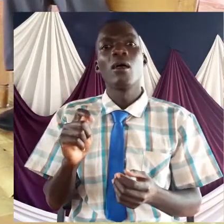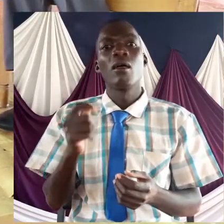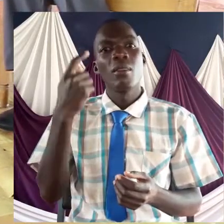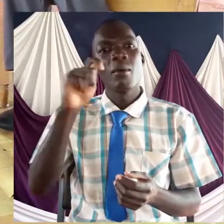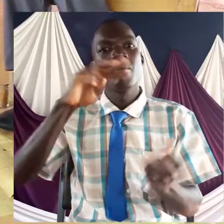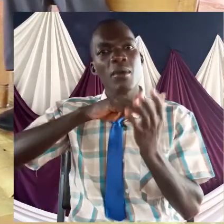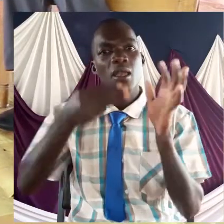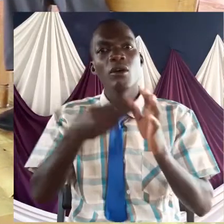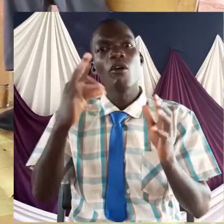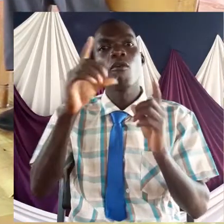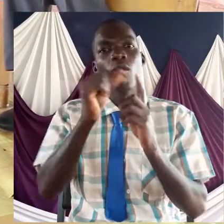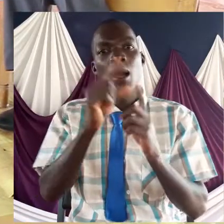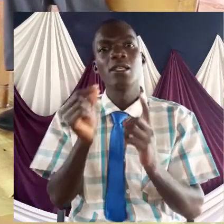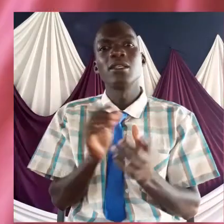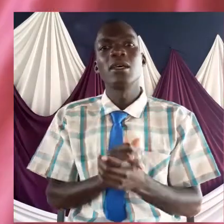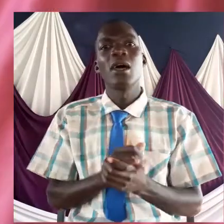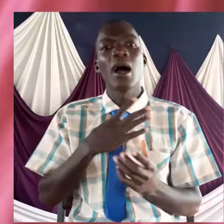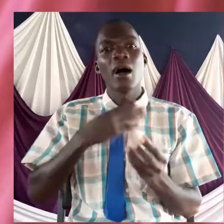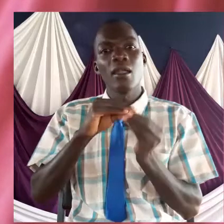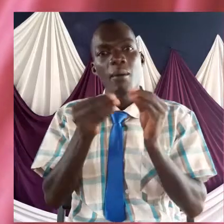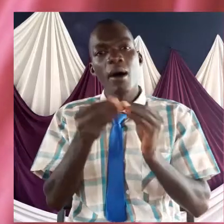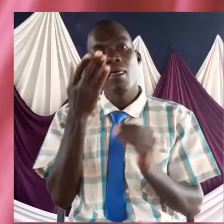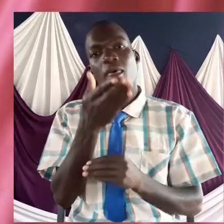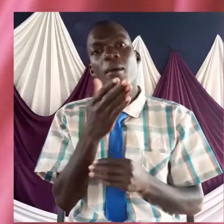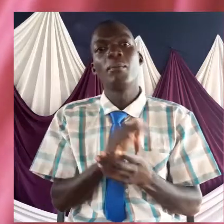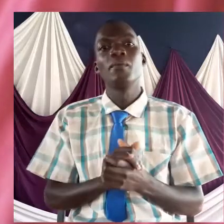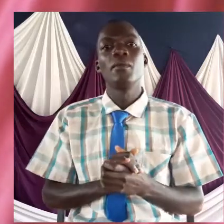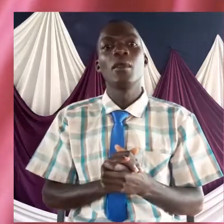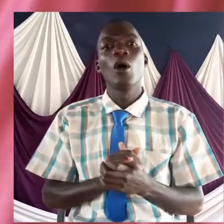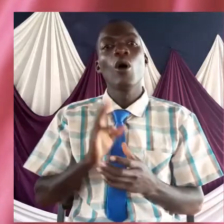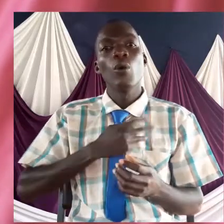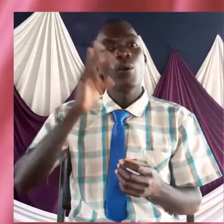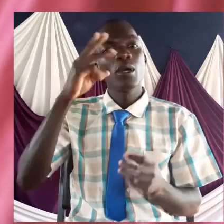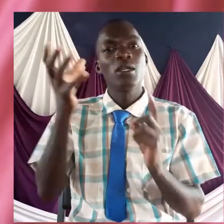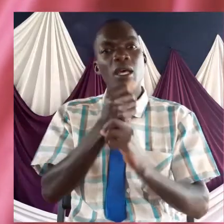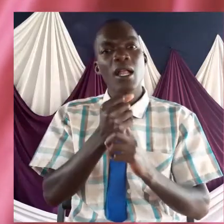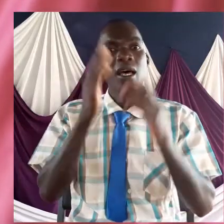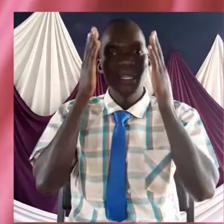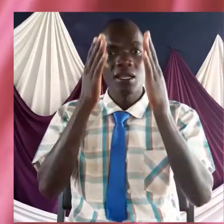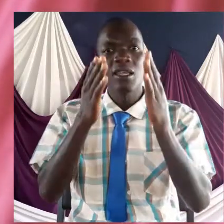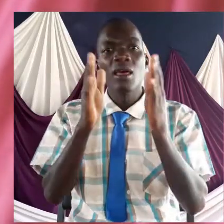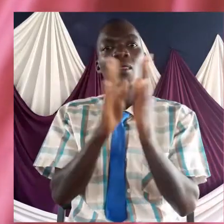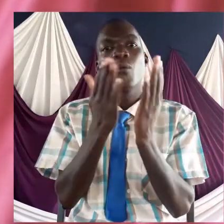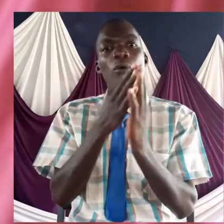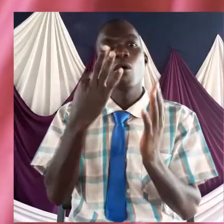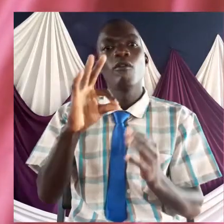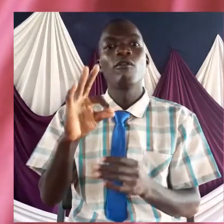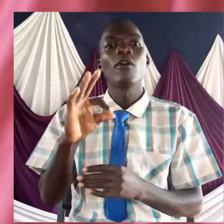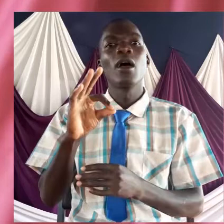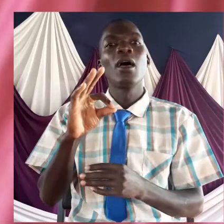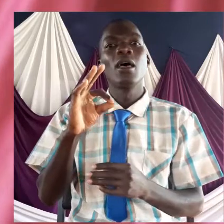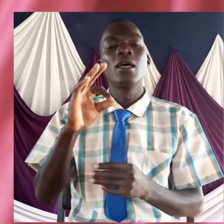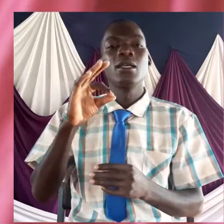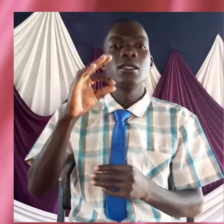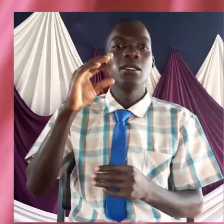the meaning of the wordings of the numbers there. We will take our attention to the book of Ezekiel,